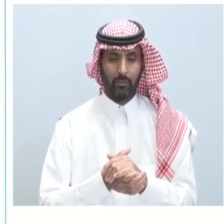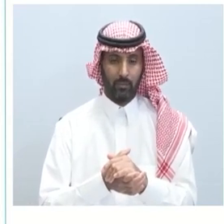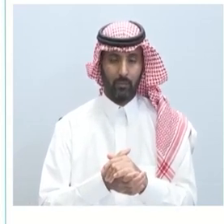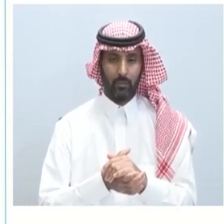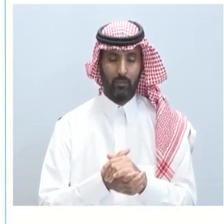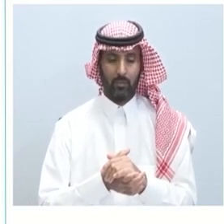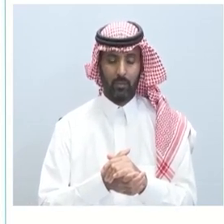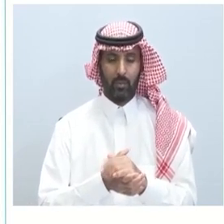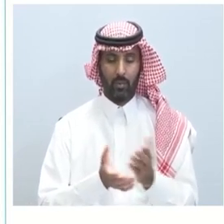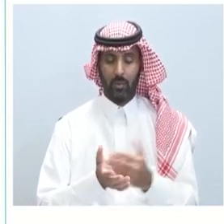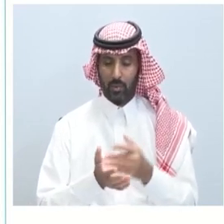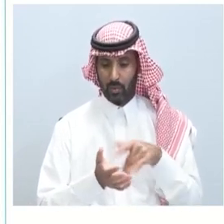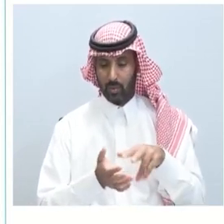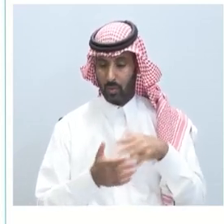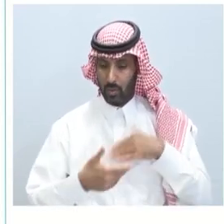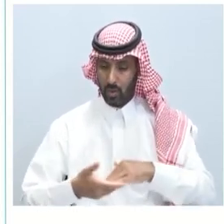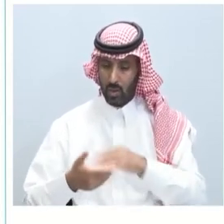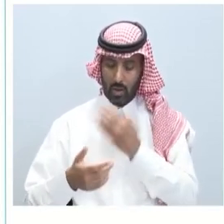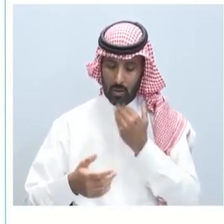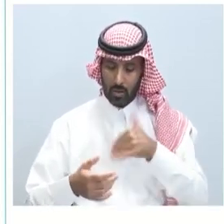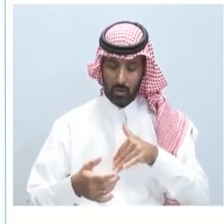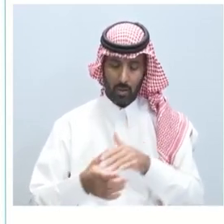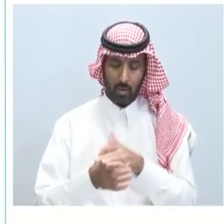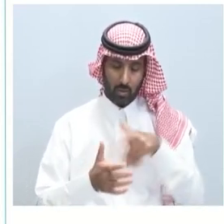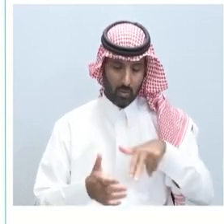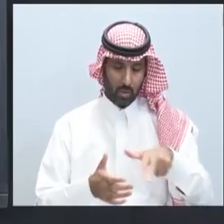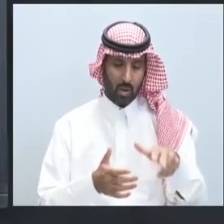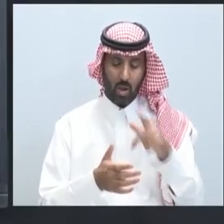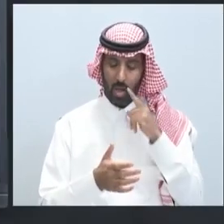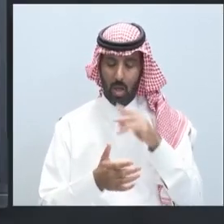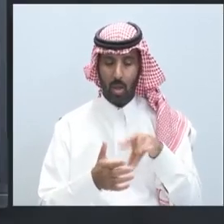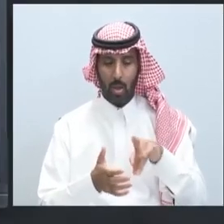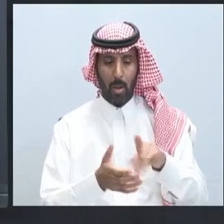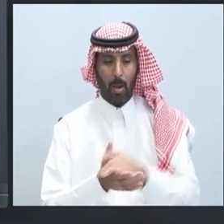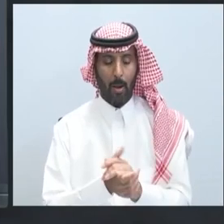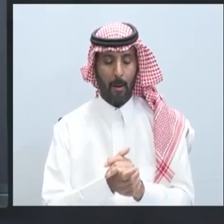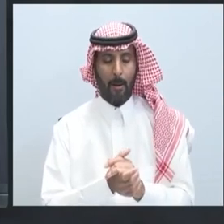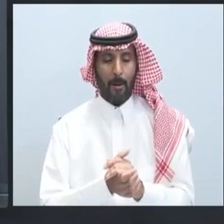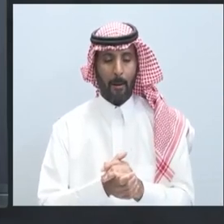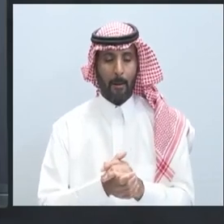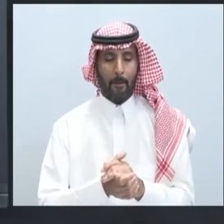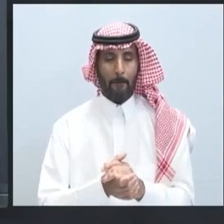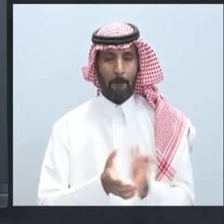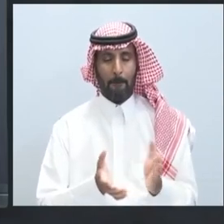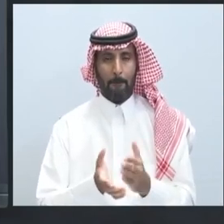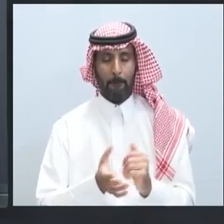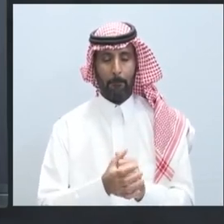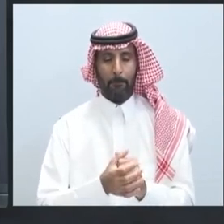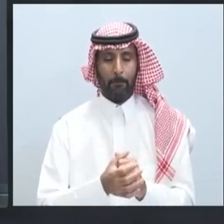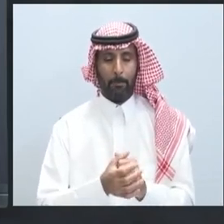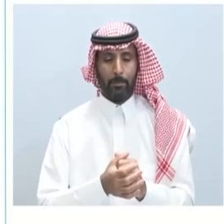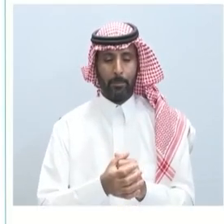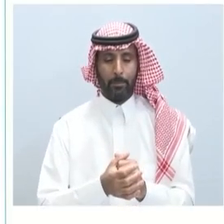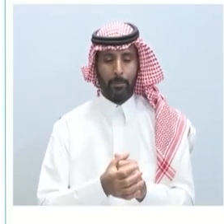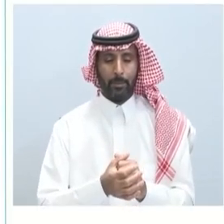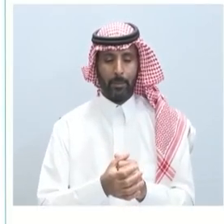course. Was he going to help the man, the old man, or catch the plane to go to his